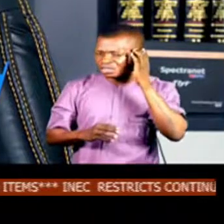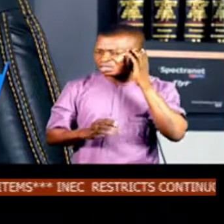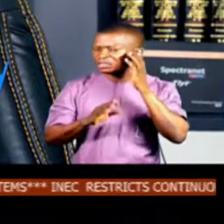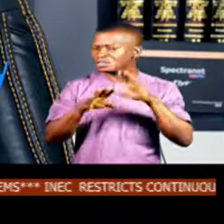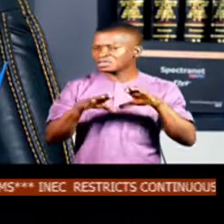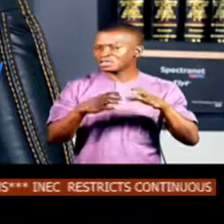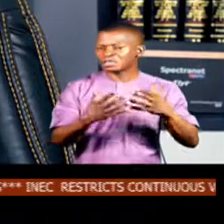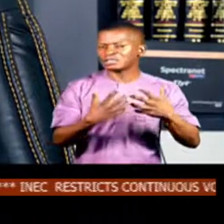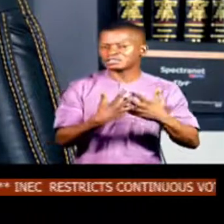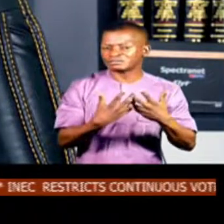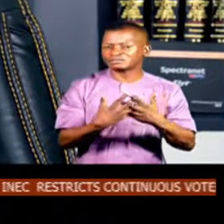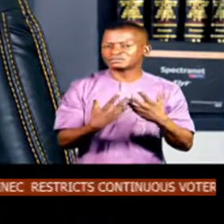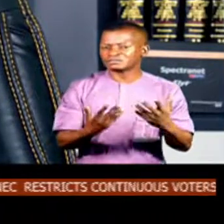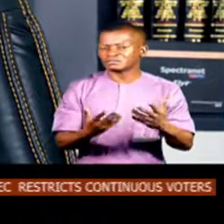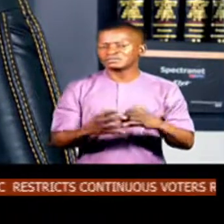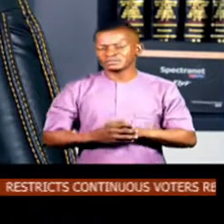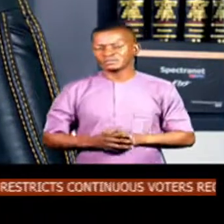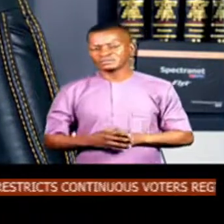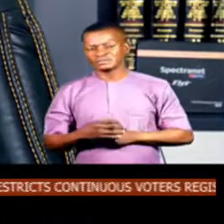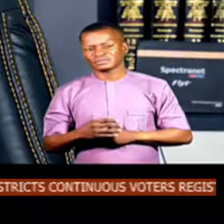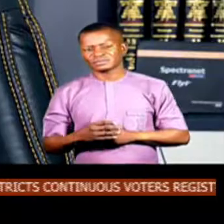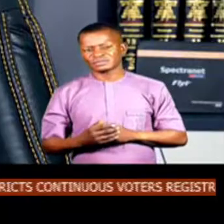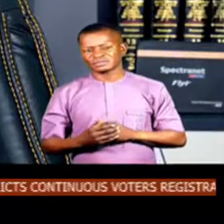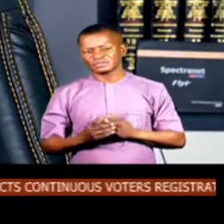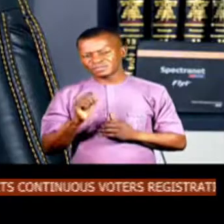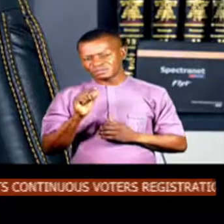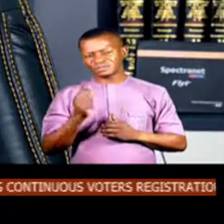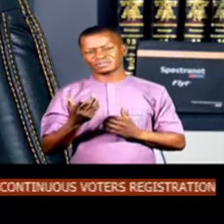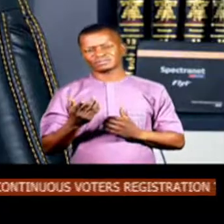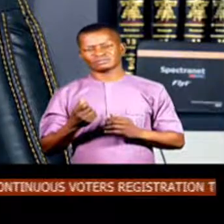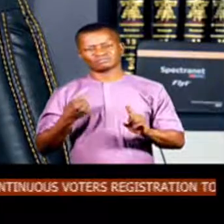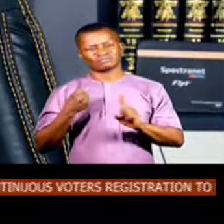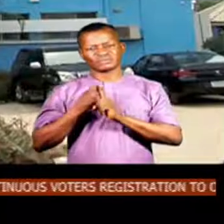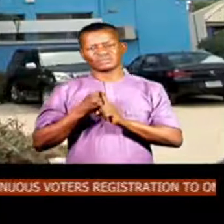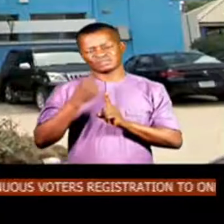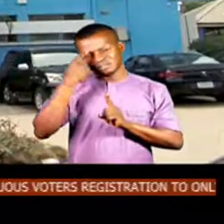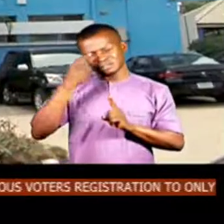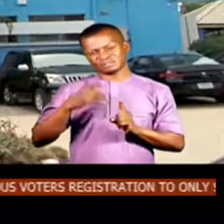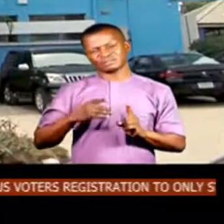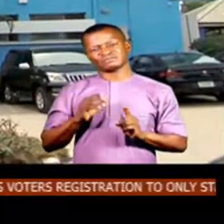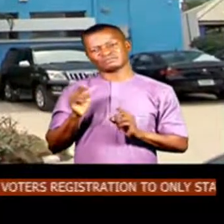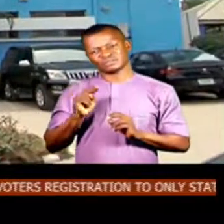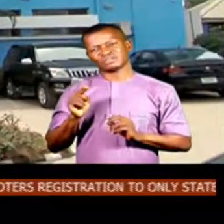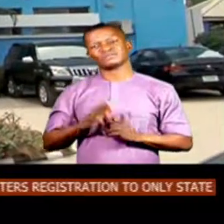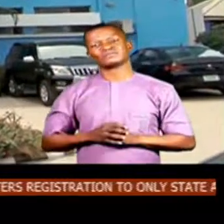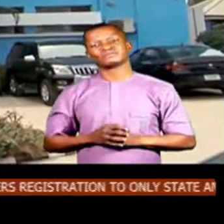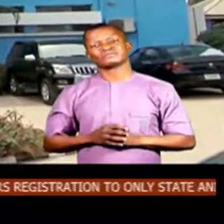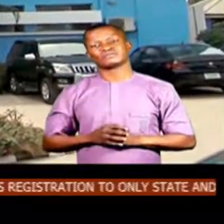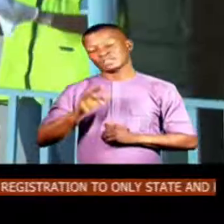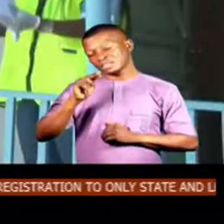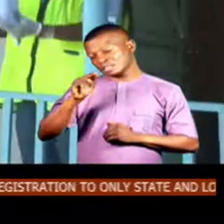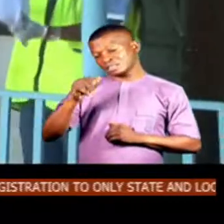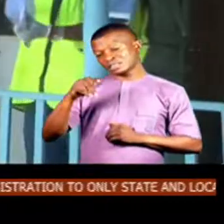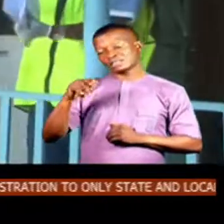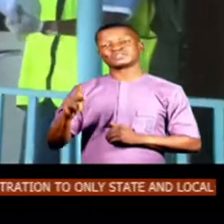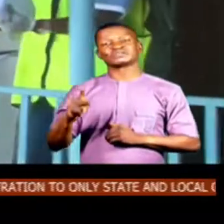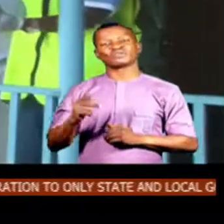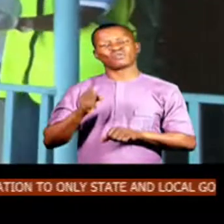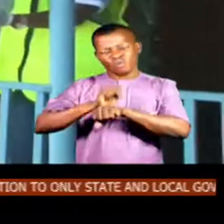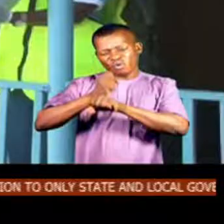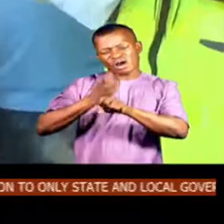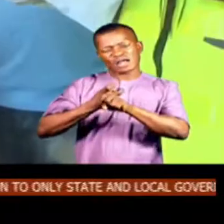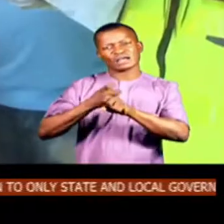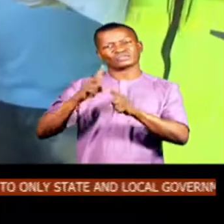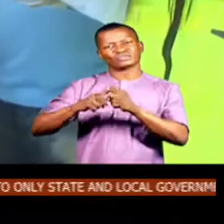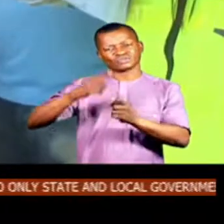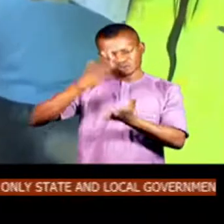their classmates because to them they feel it's normal. NAPTIP has intensified efforts to